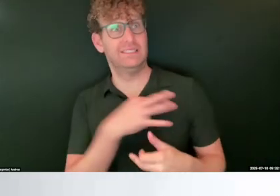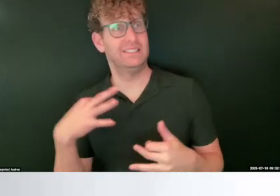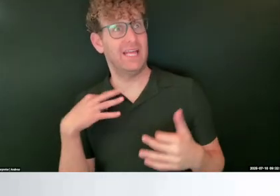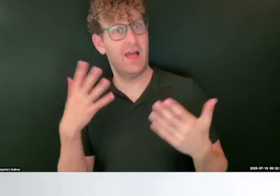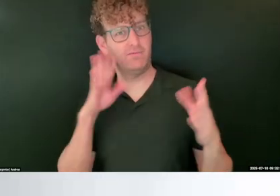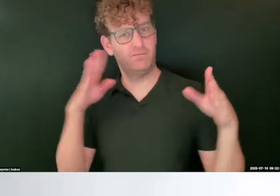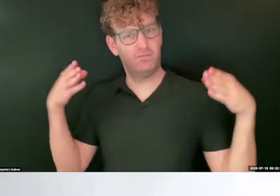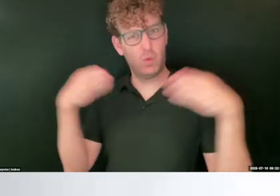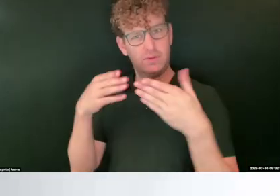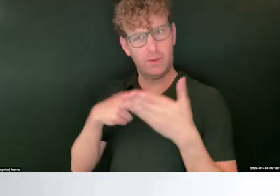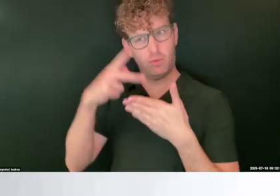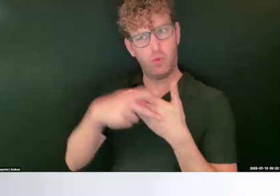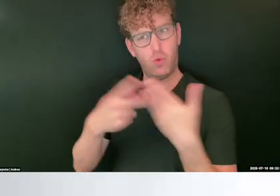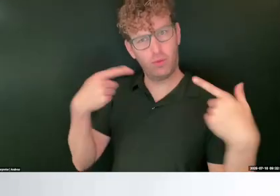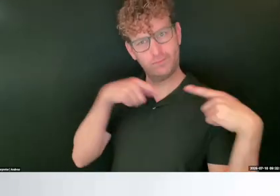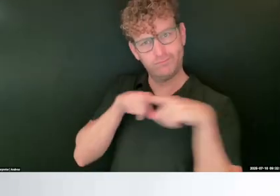Next slide.